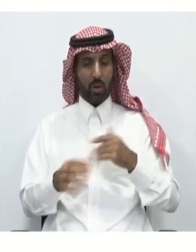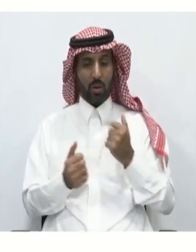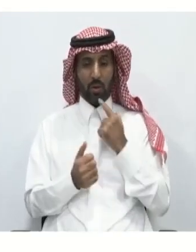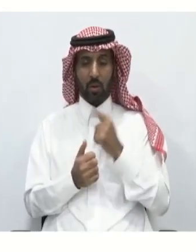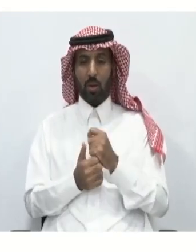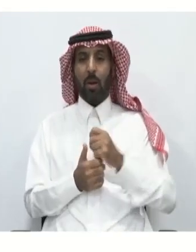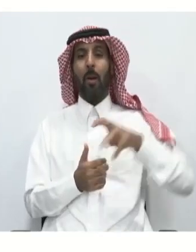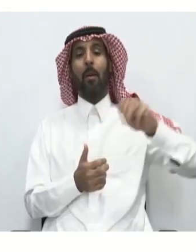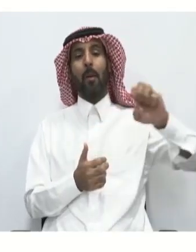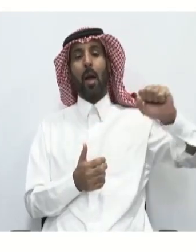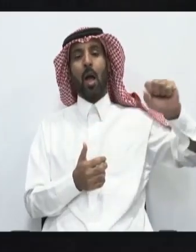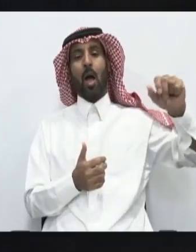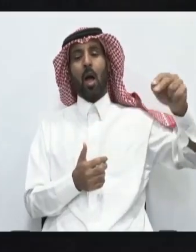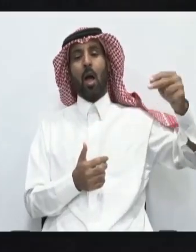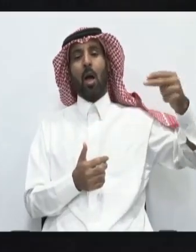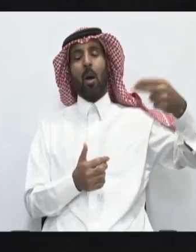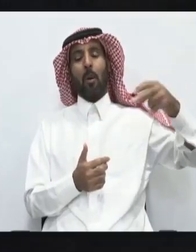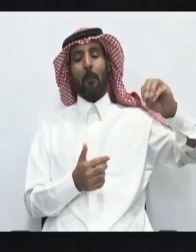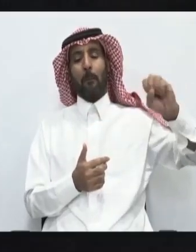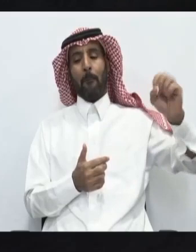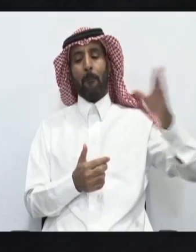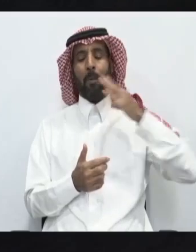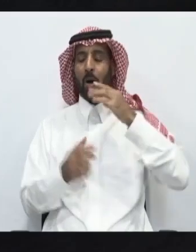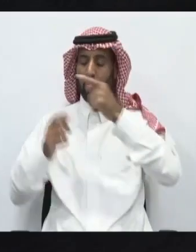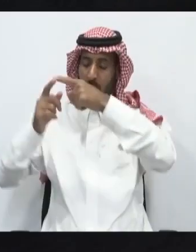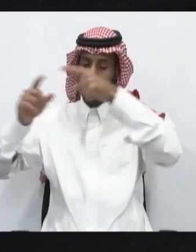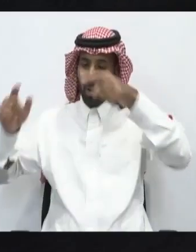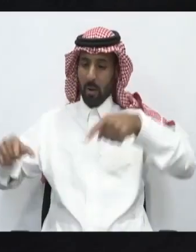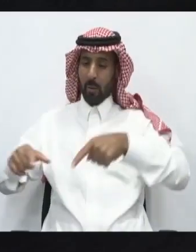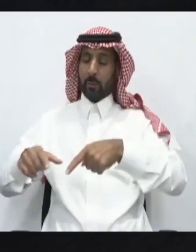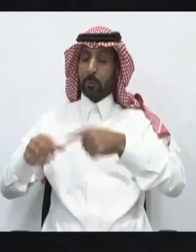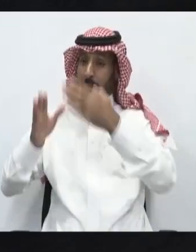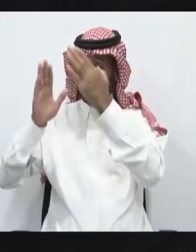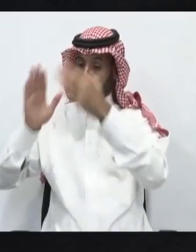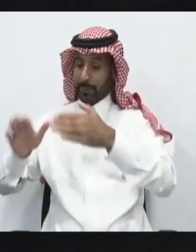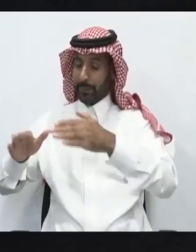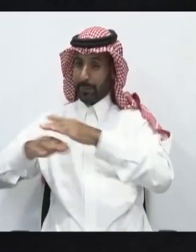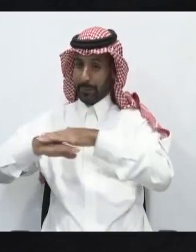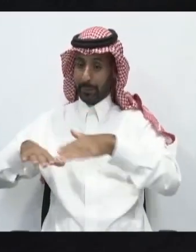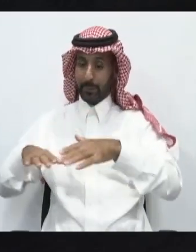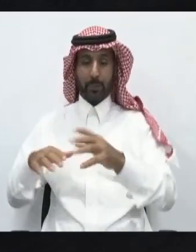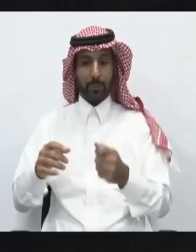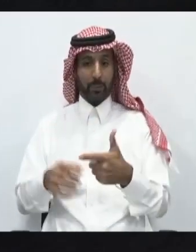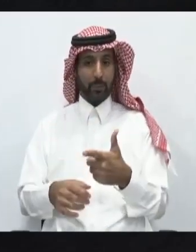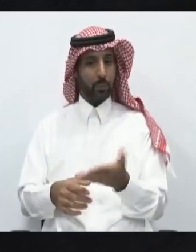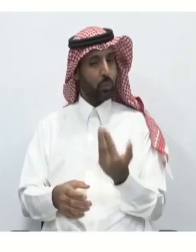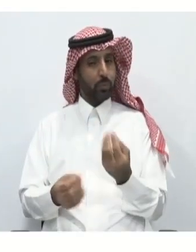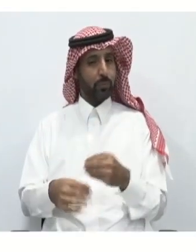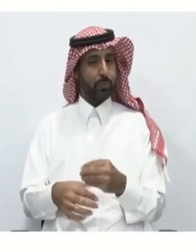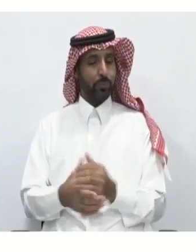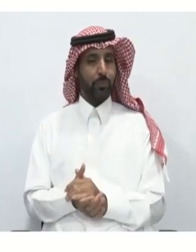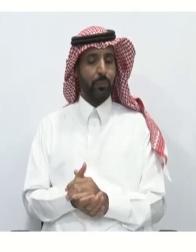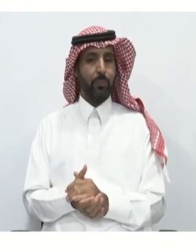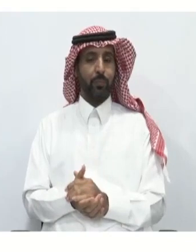camps? Even though they are tents and camps, why are they expensive? Again, the